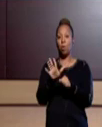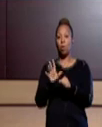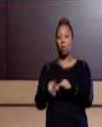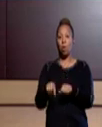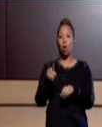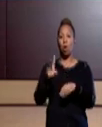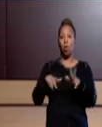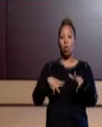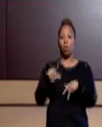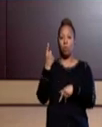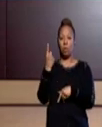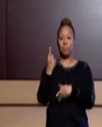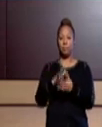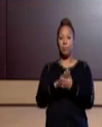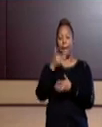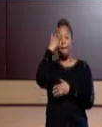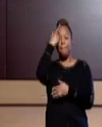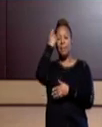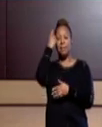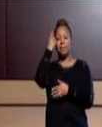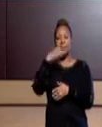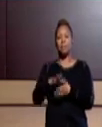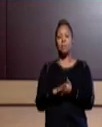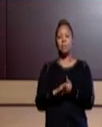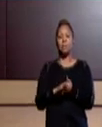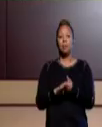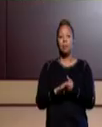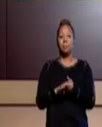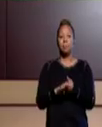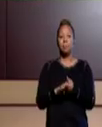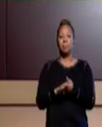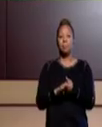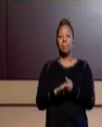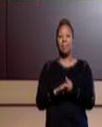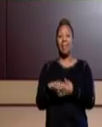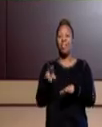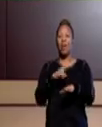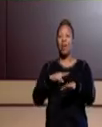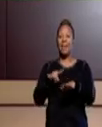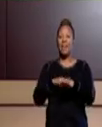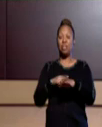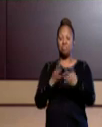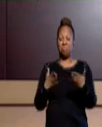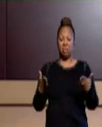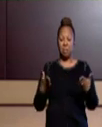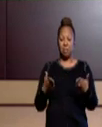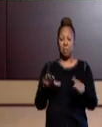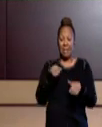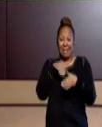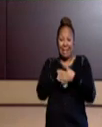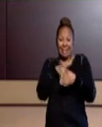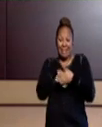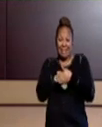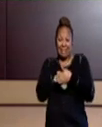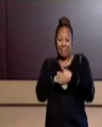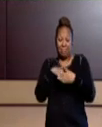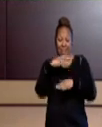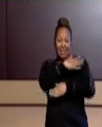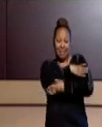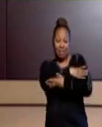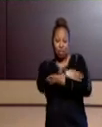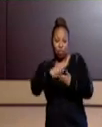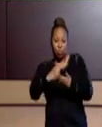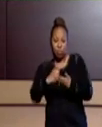one each time. Shut up. Because shut there up. Is there are natural chemical releases that are depleted